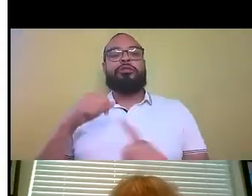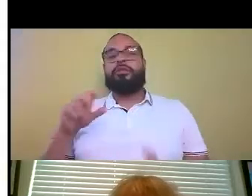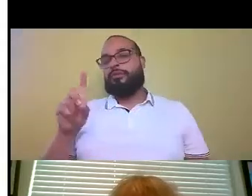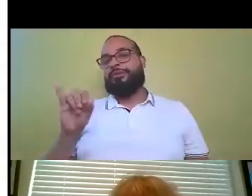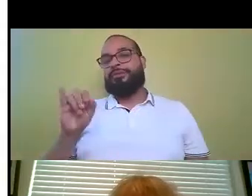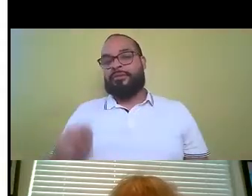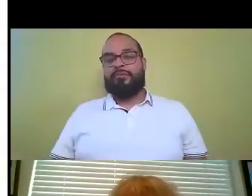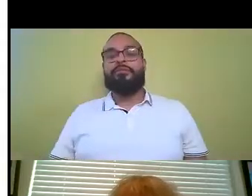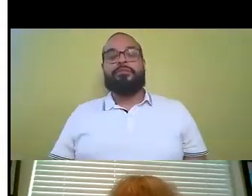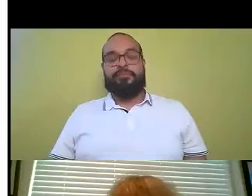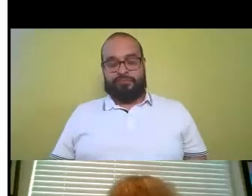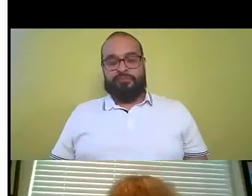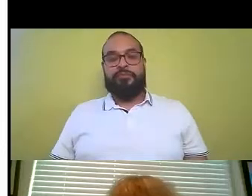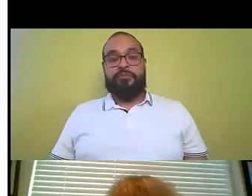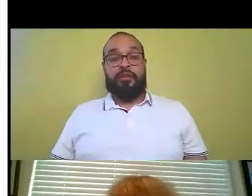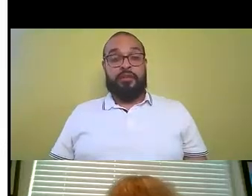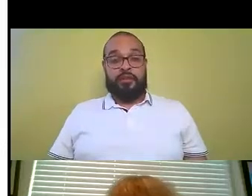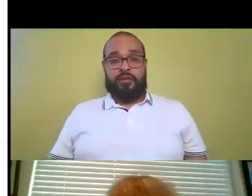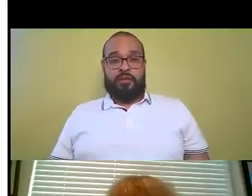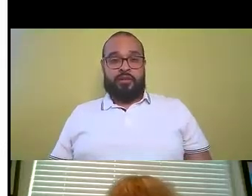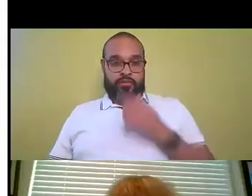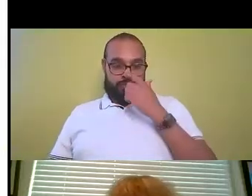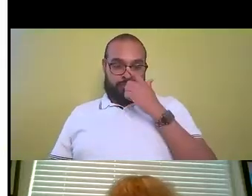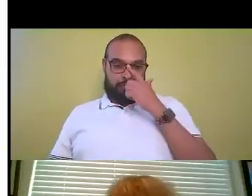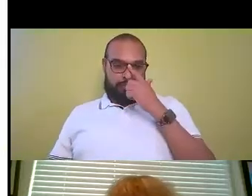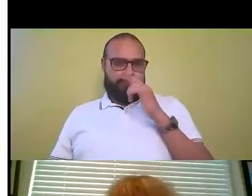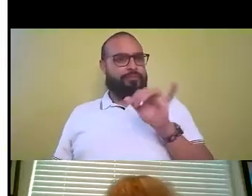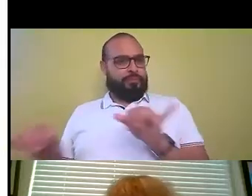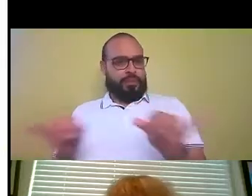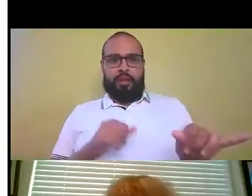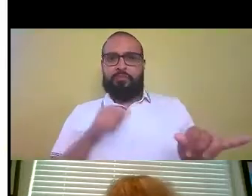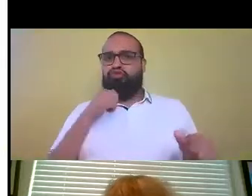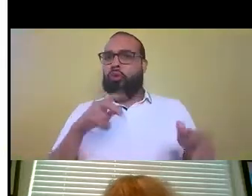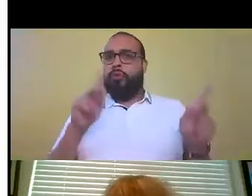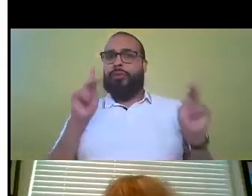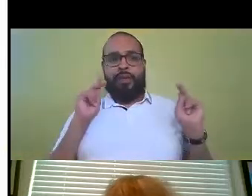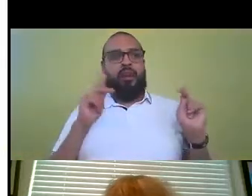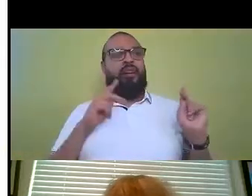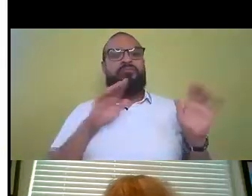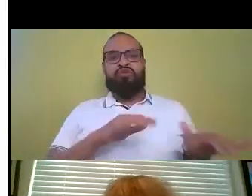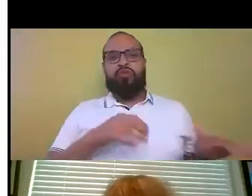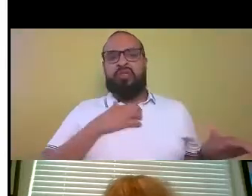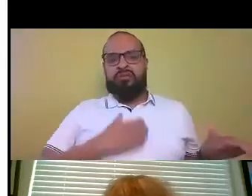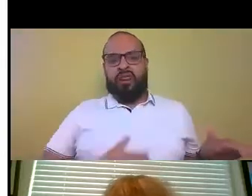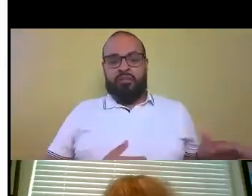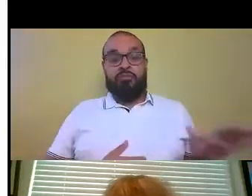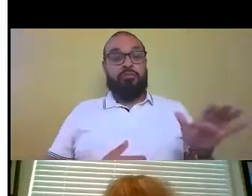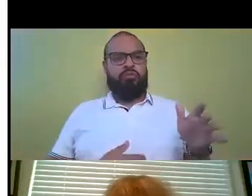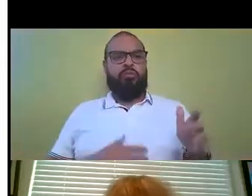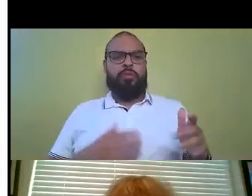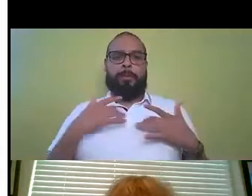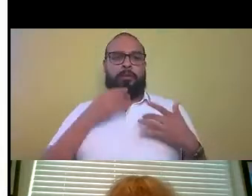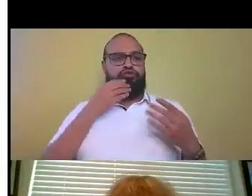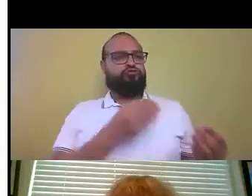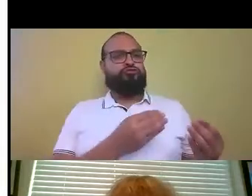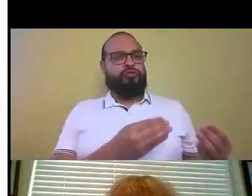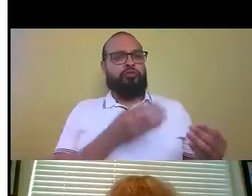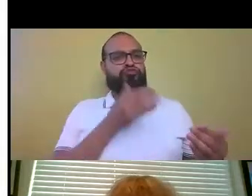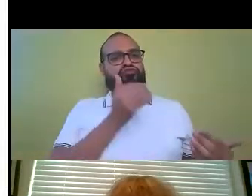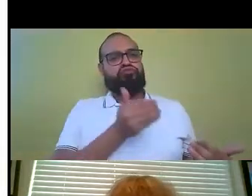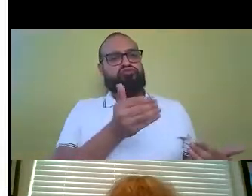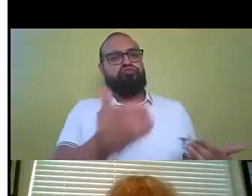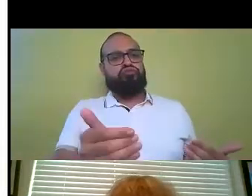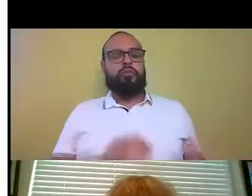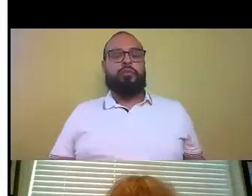not let our children get hungry, we nourish our children at regular times during the day. We